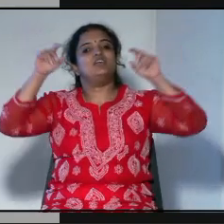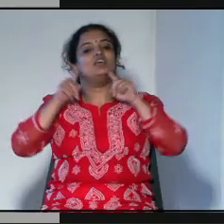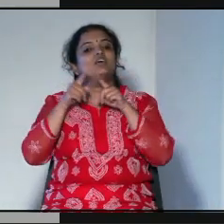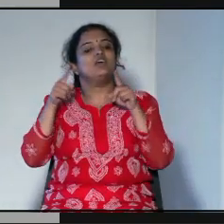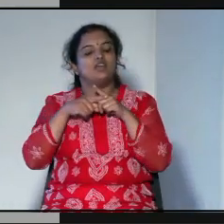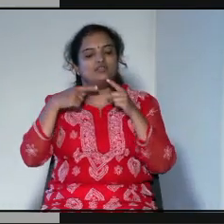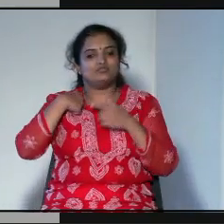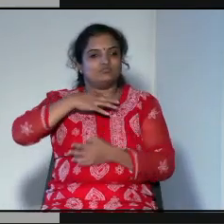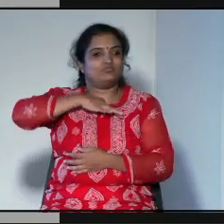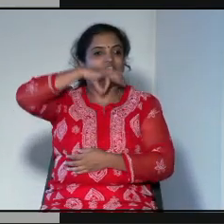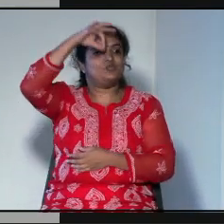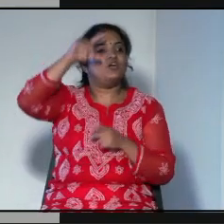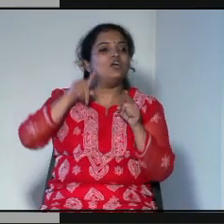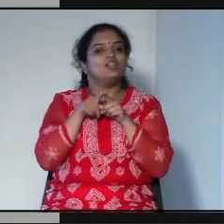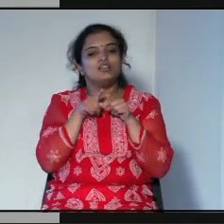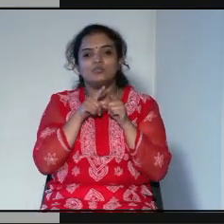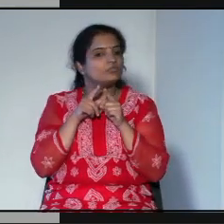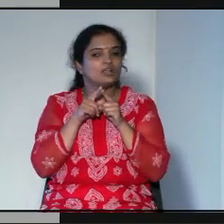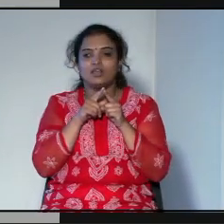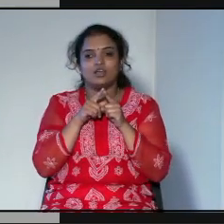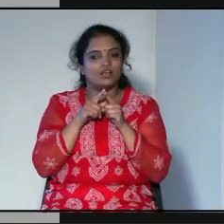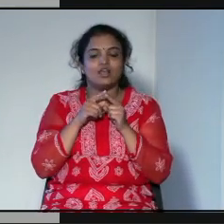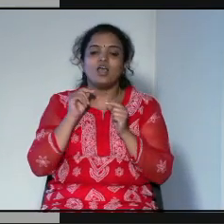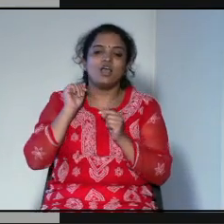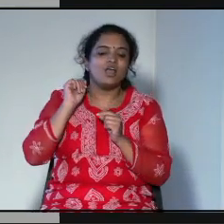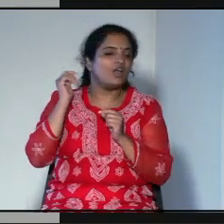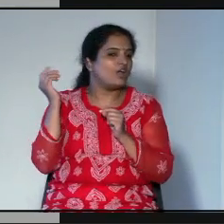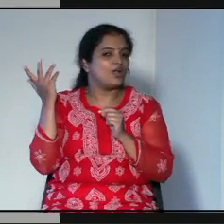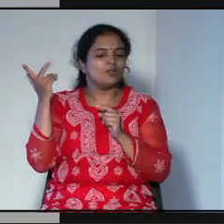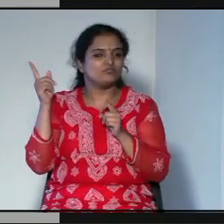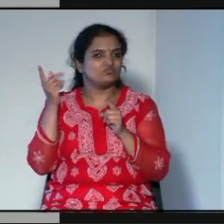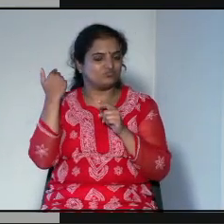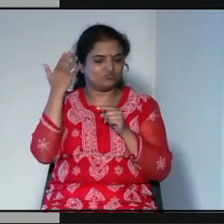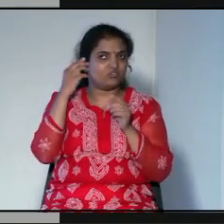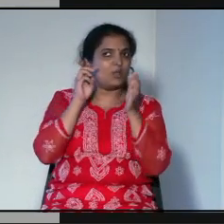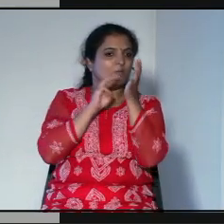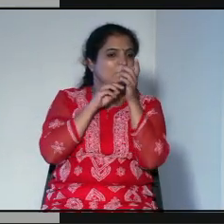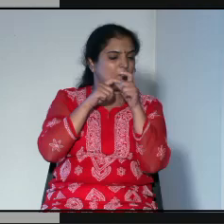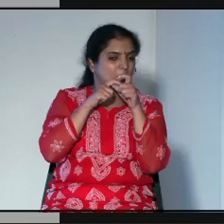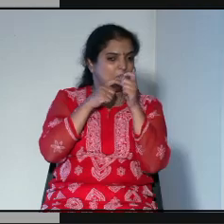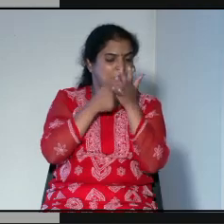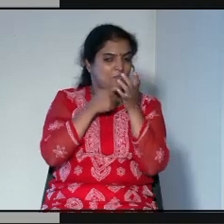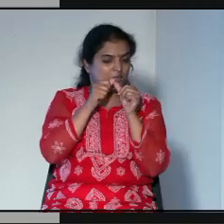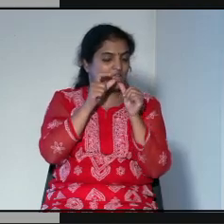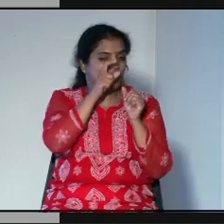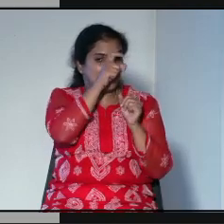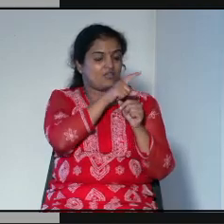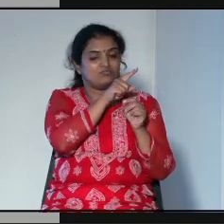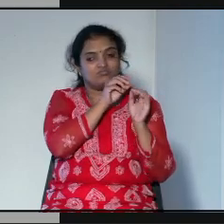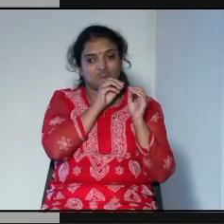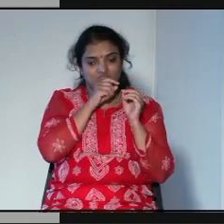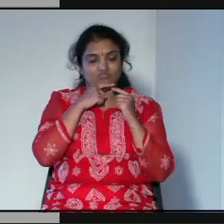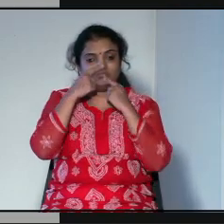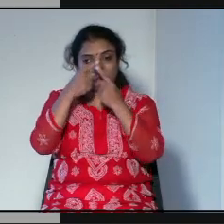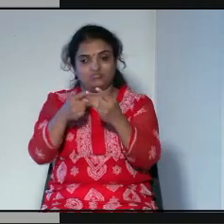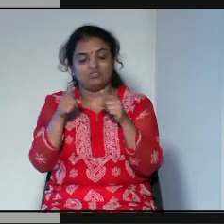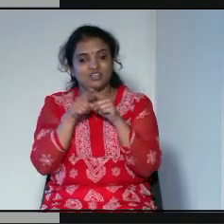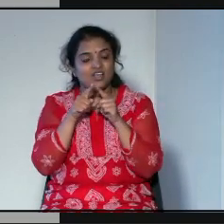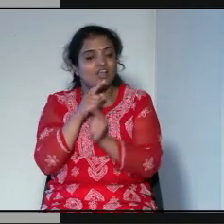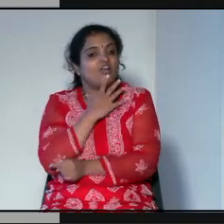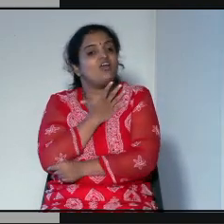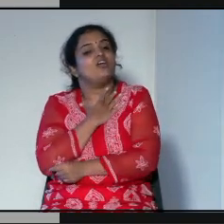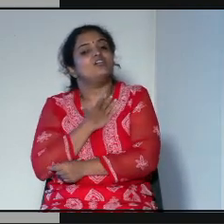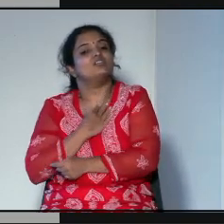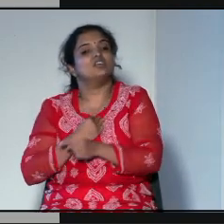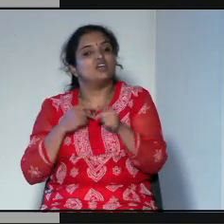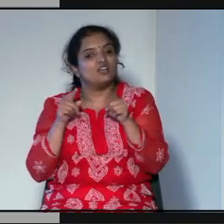pirouetting body. In her interview and diary jottings, Meera spoke of her sculptures as her family and of her sadness of having to let them